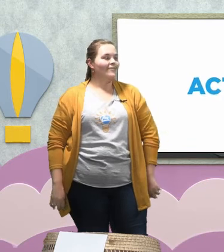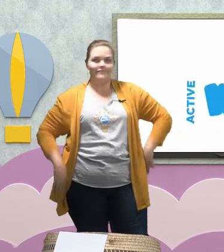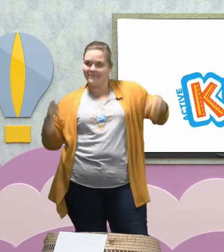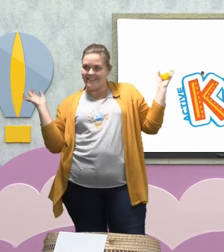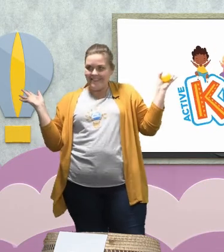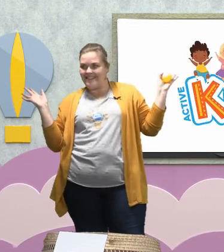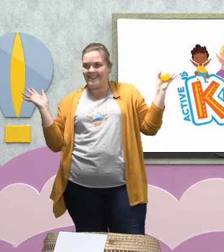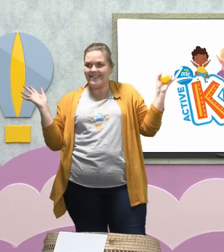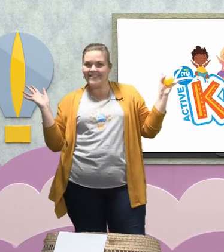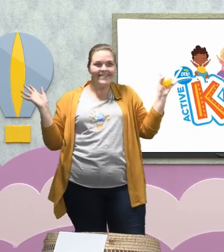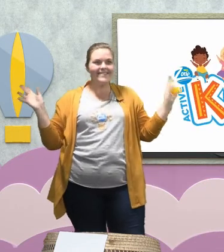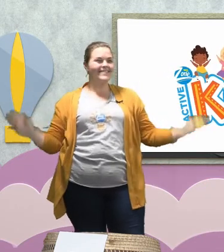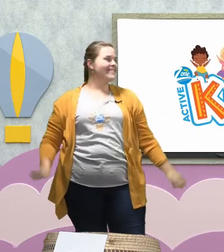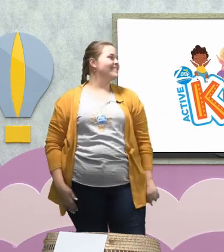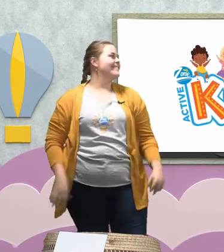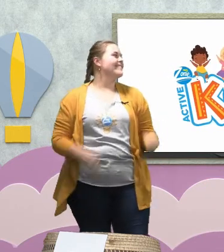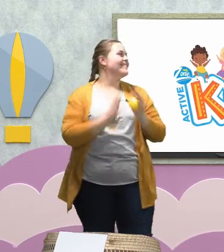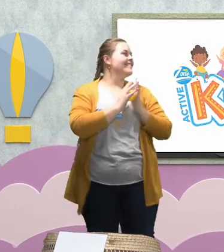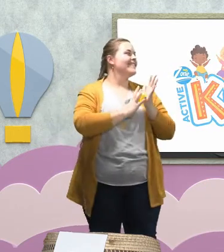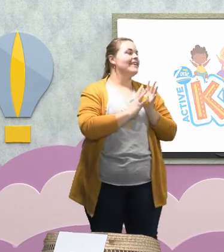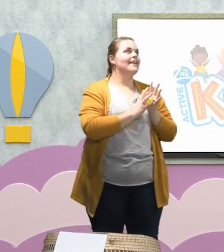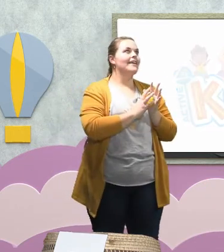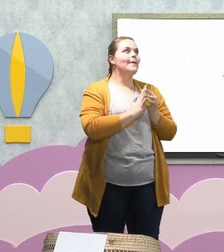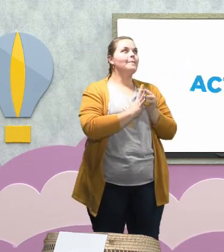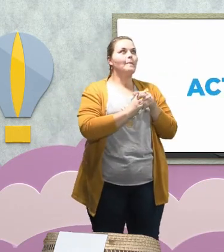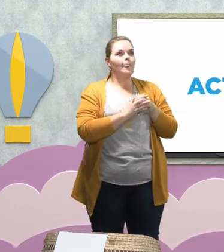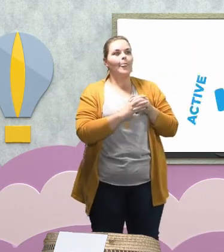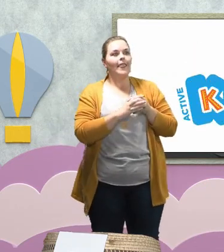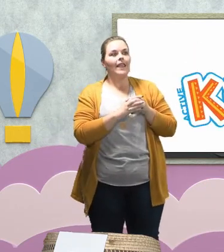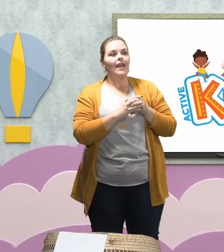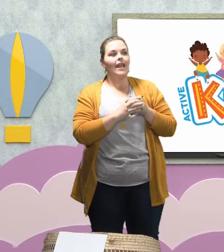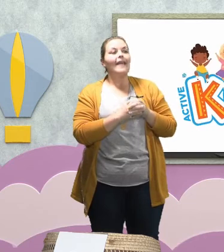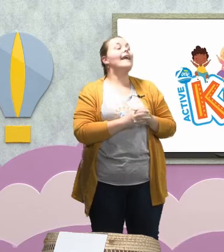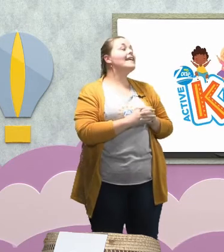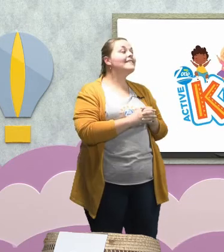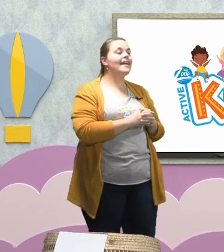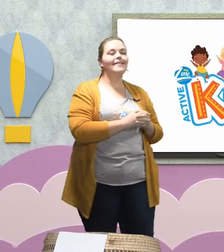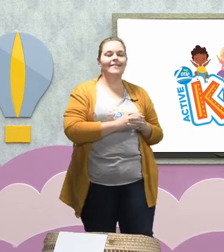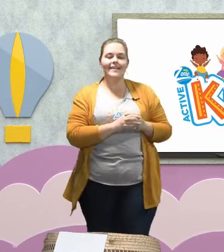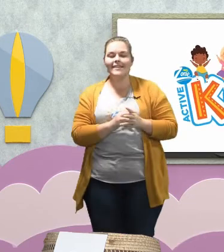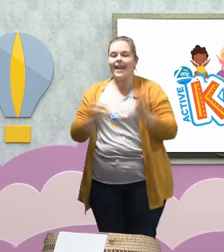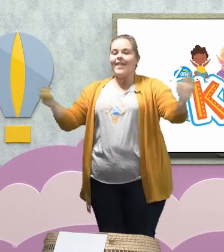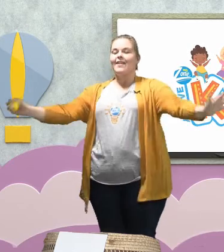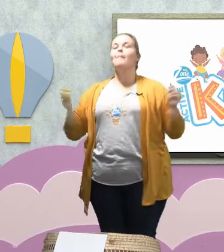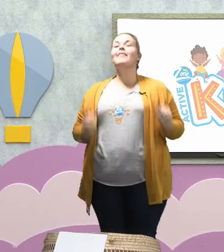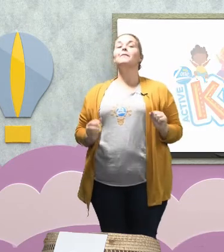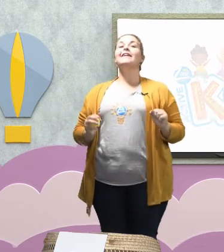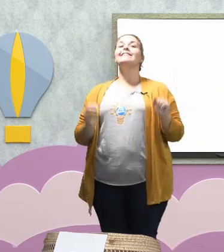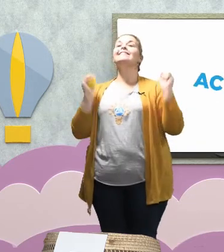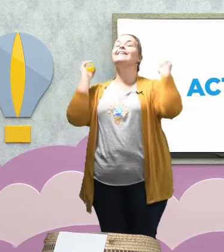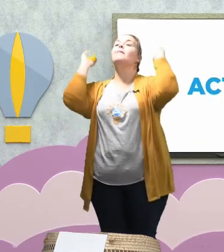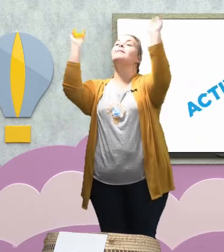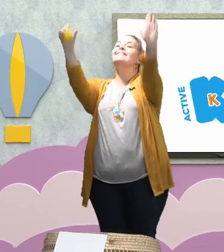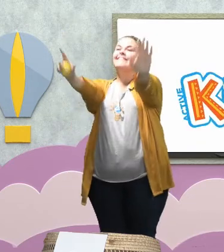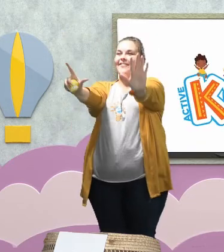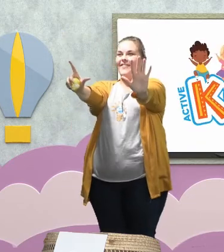and bananas. Okay, so Marisol, do you remember the number we learned this week? Yes, I did. The number that we learned is